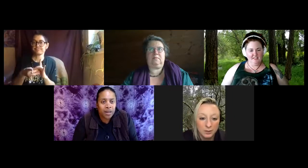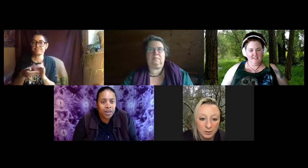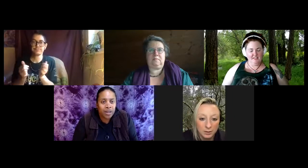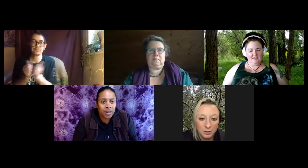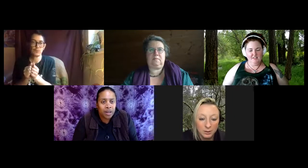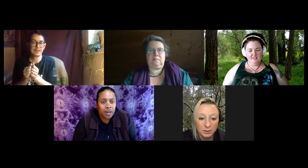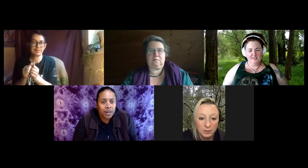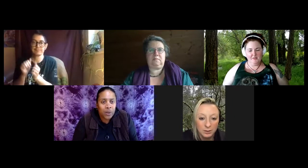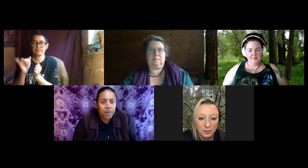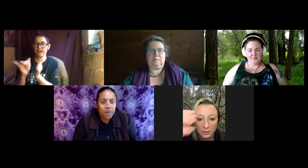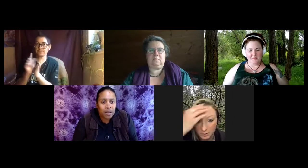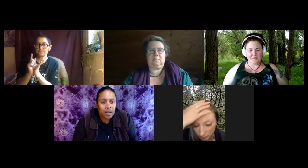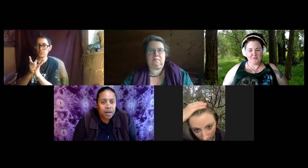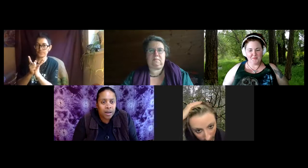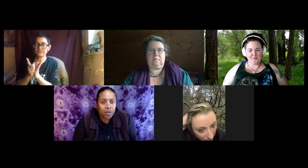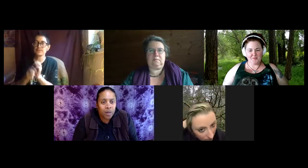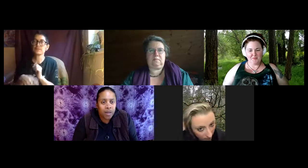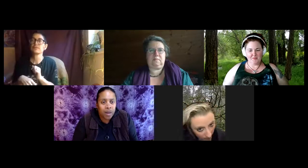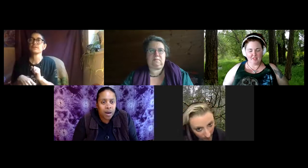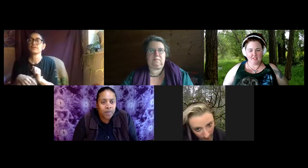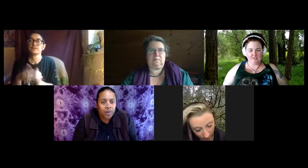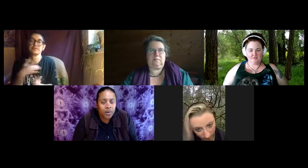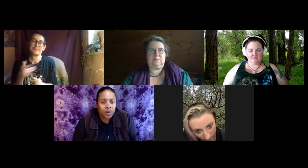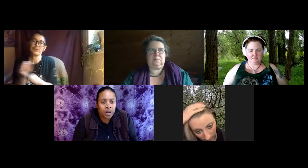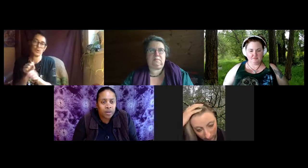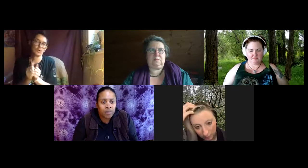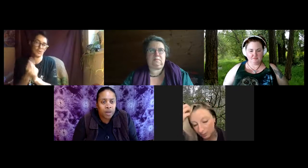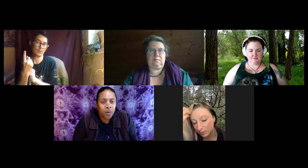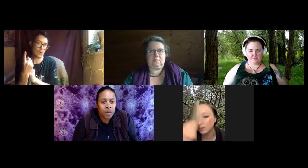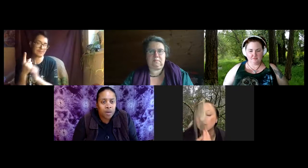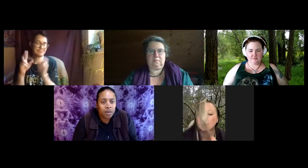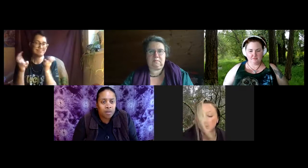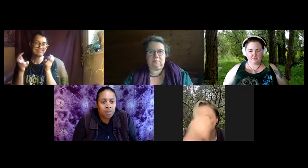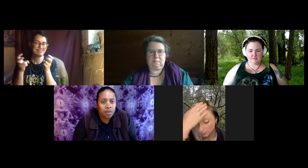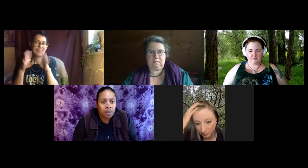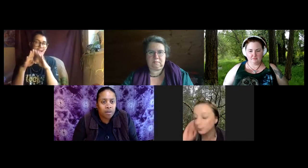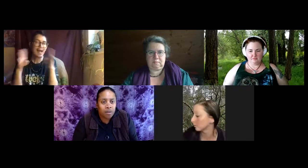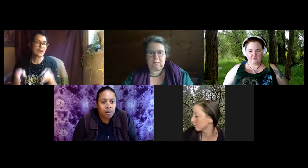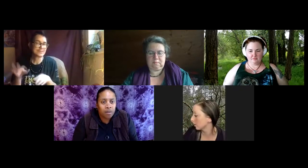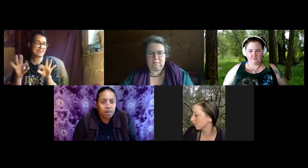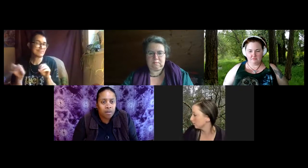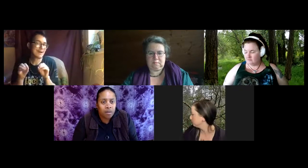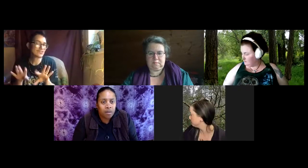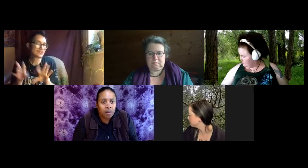the energy. And so I might connect with for a moment.